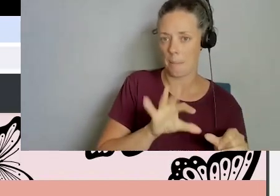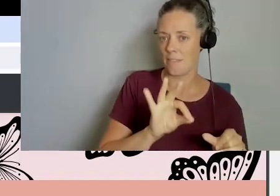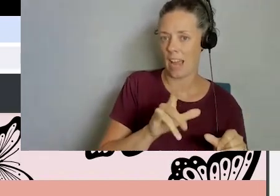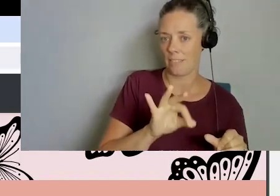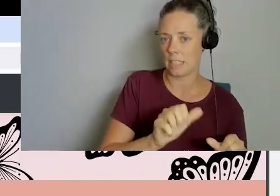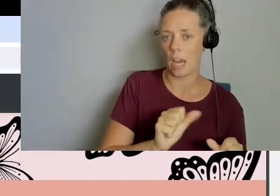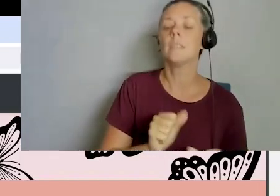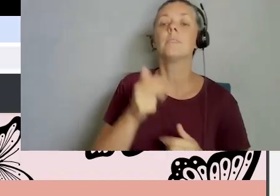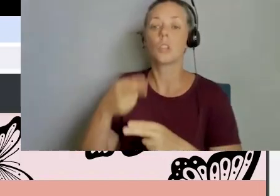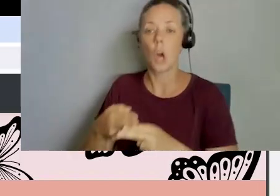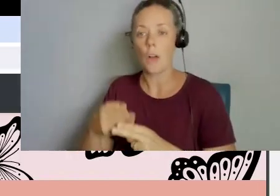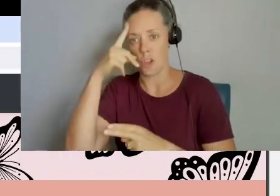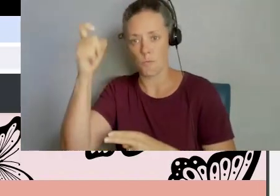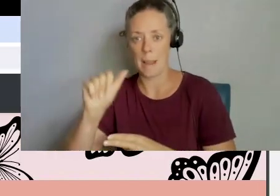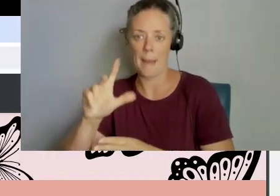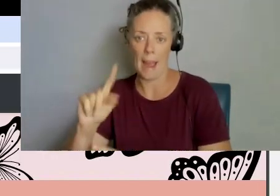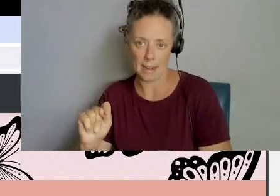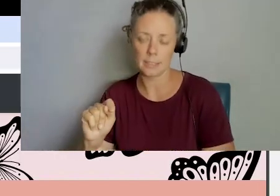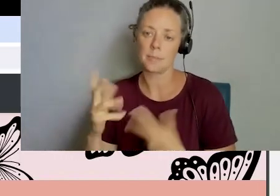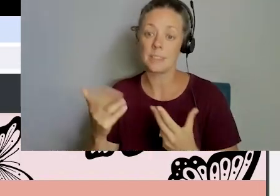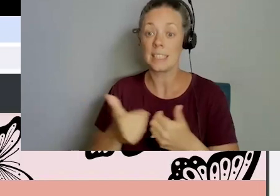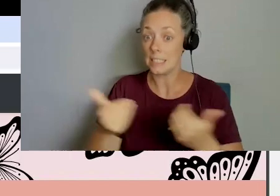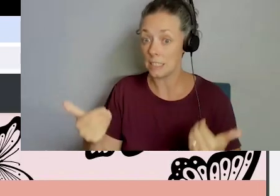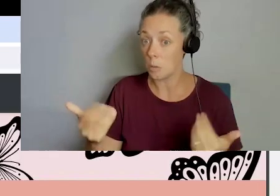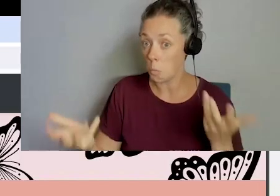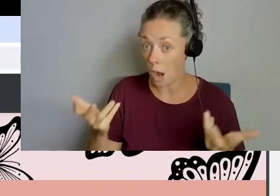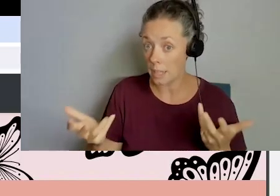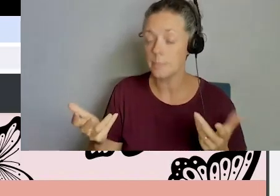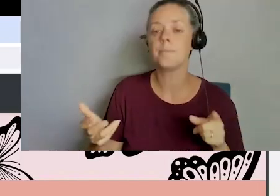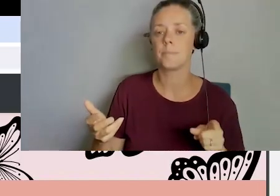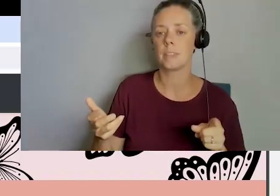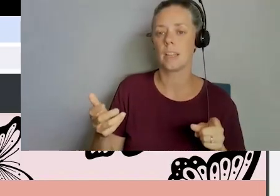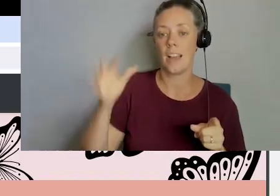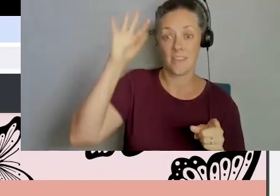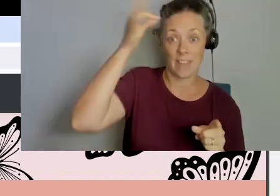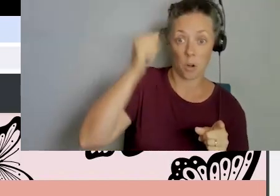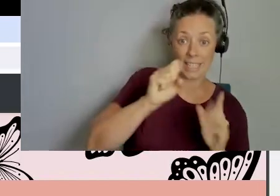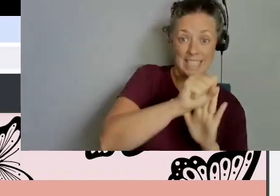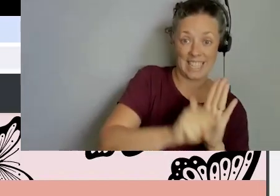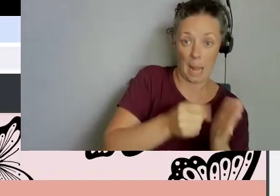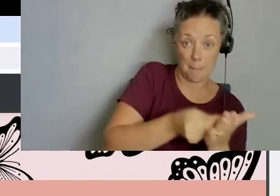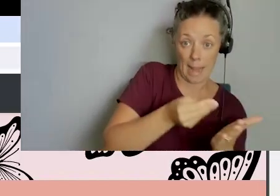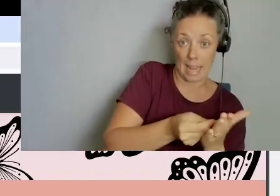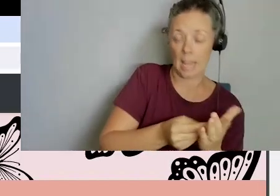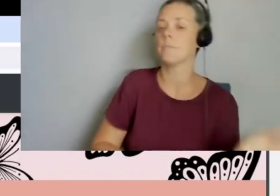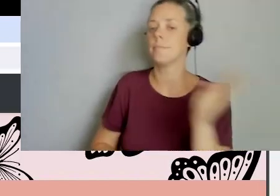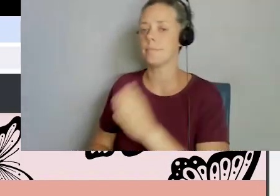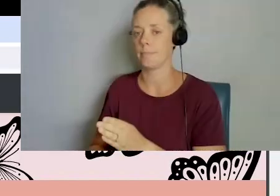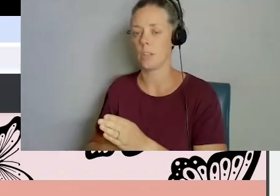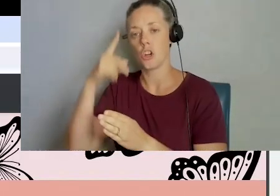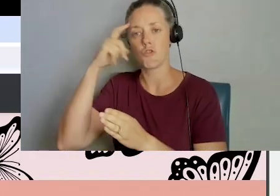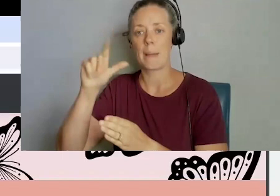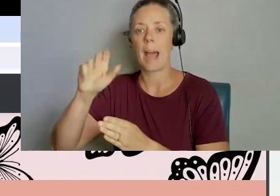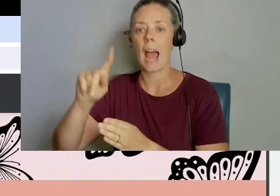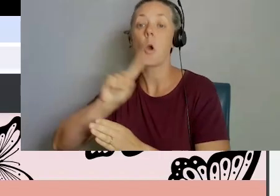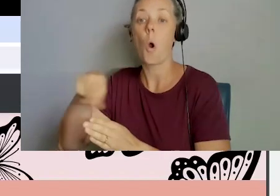two is the FAFSA is they receive federal and state funds versus the DREAM Act is only state funds. It's very